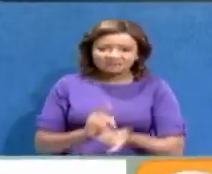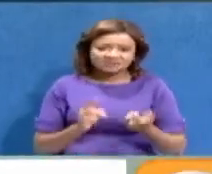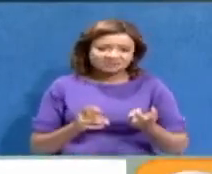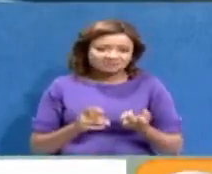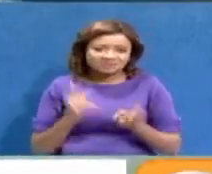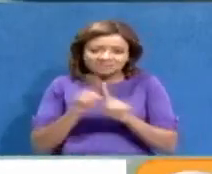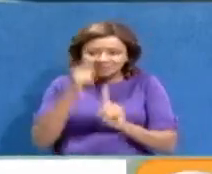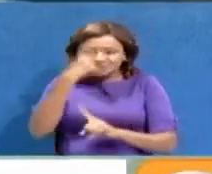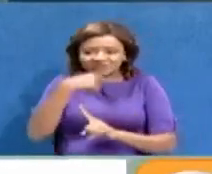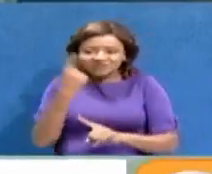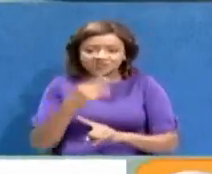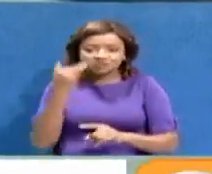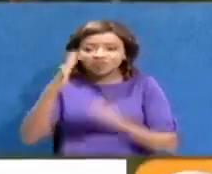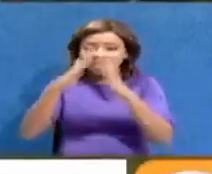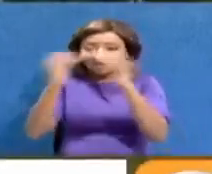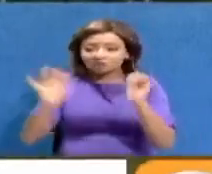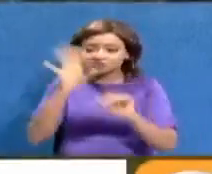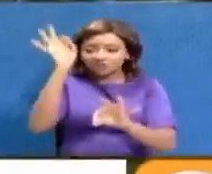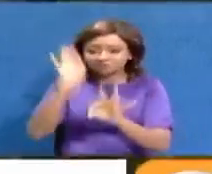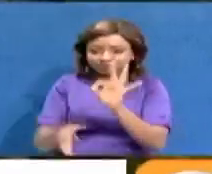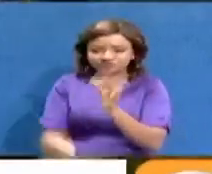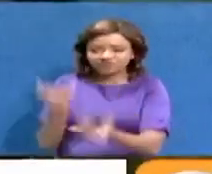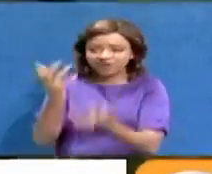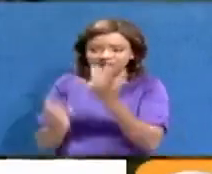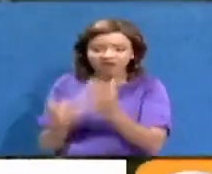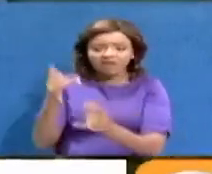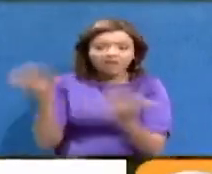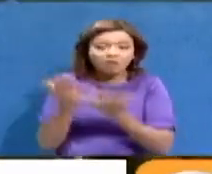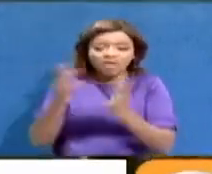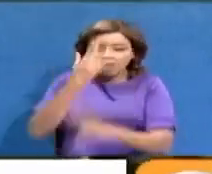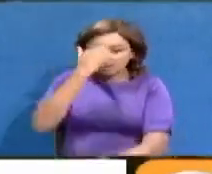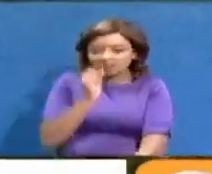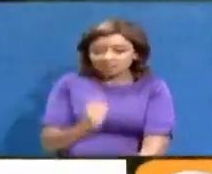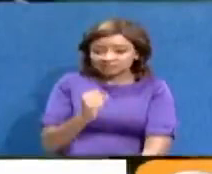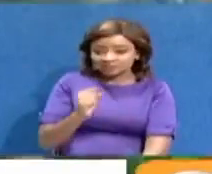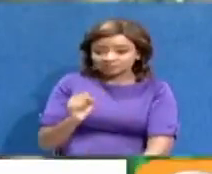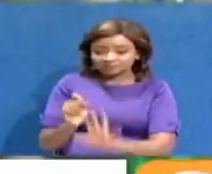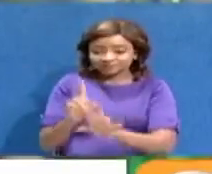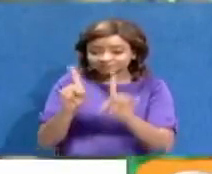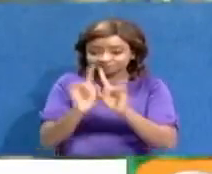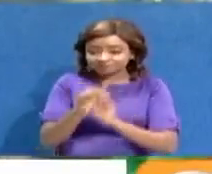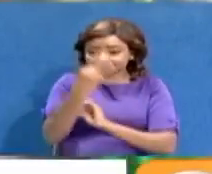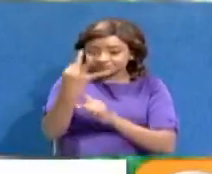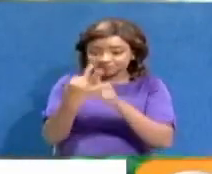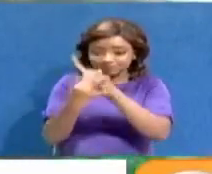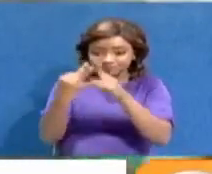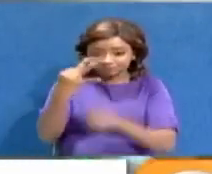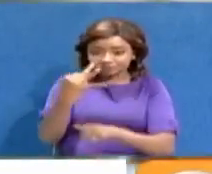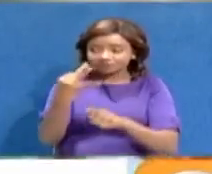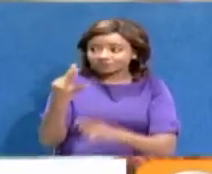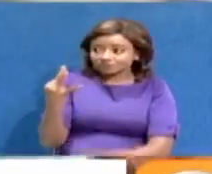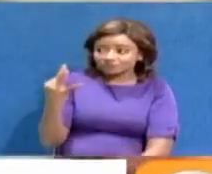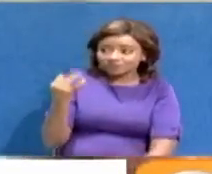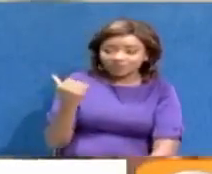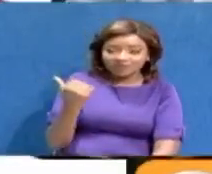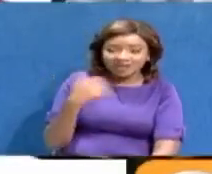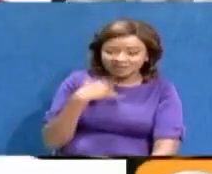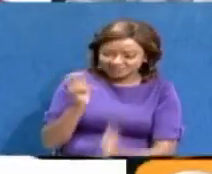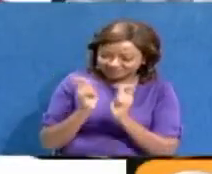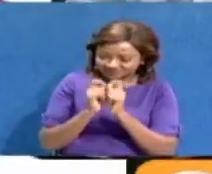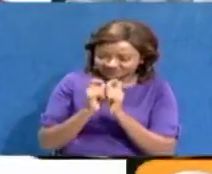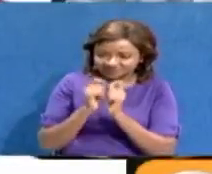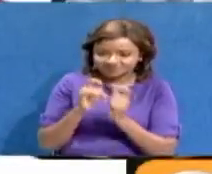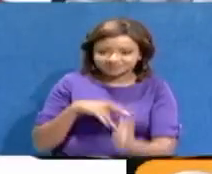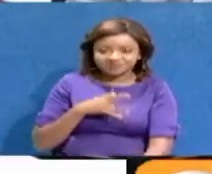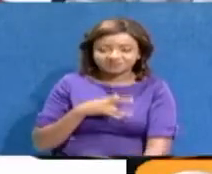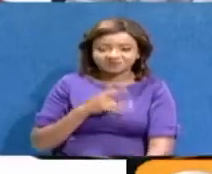their house was razed down in Kajiado. 3 candidates at the hospital are sitting their examination in difficult and painful